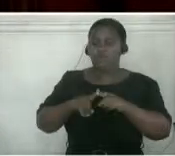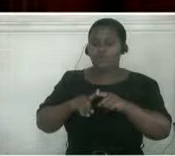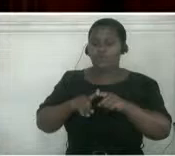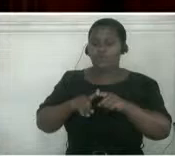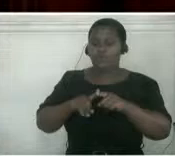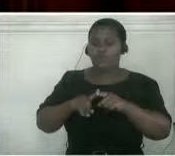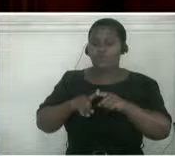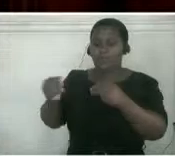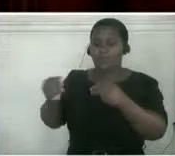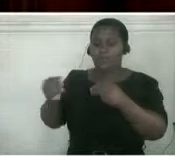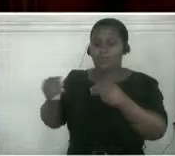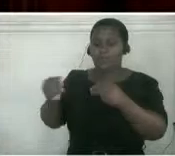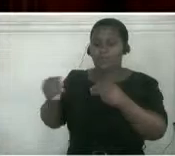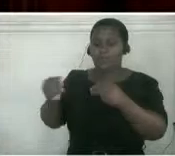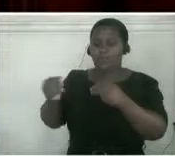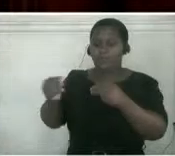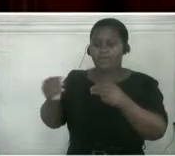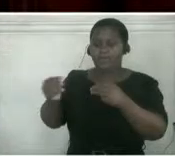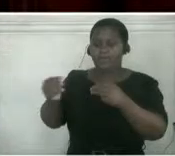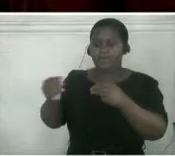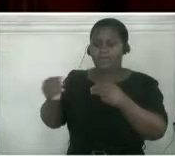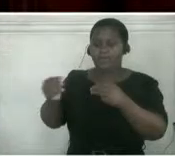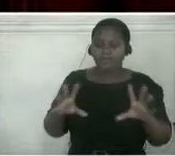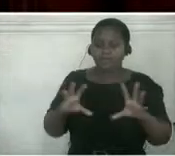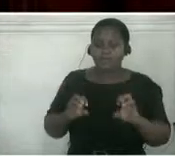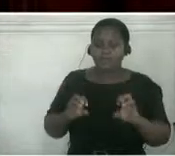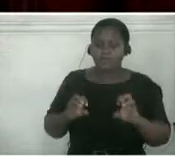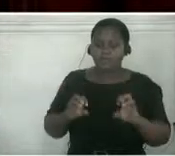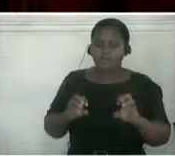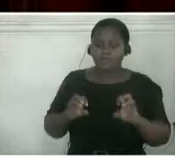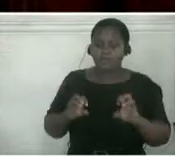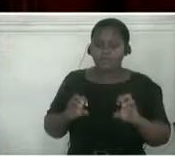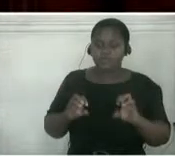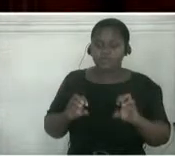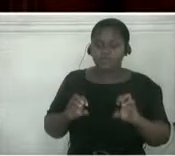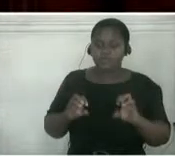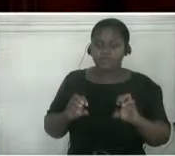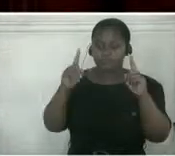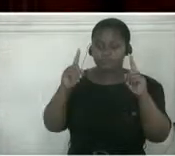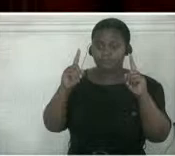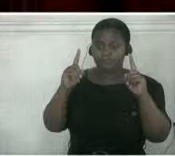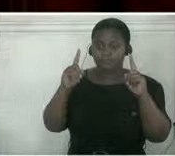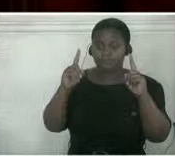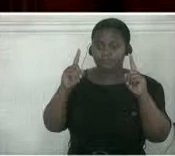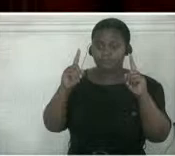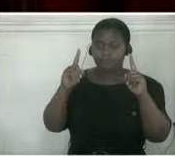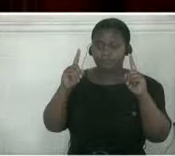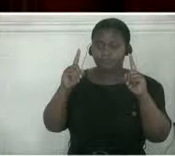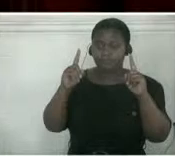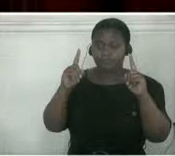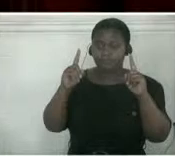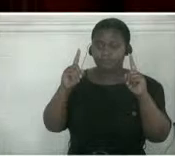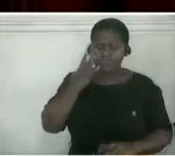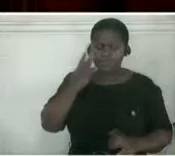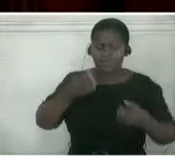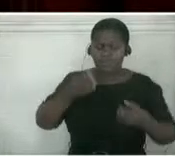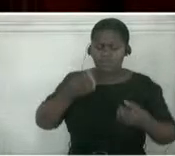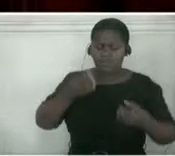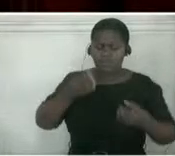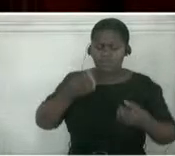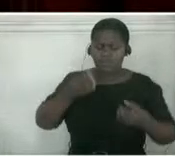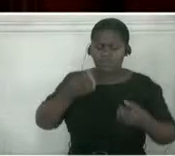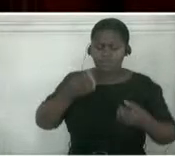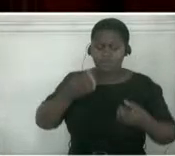facilitation. But we must take the opportunity to caution. Akubi kuhle ukuthi uma sivulela amathuba for